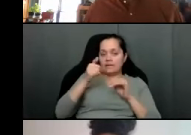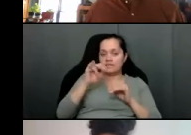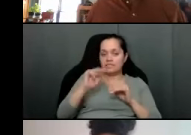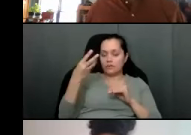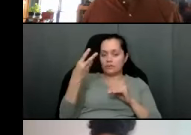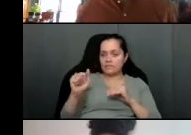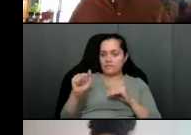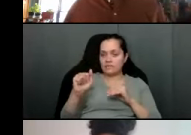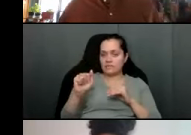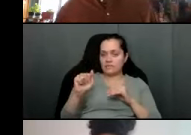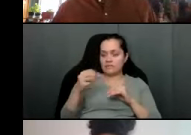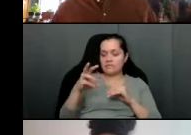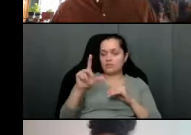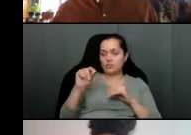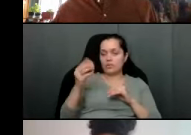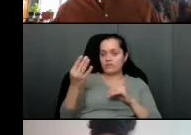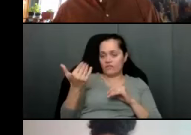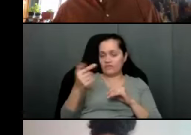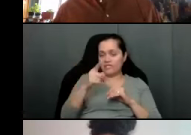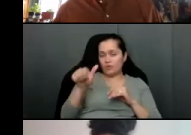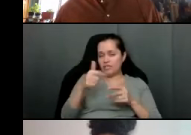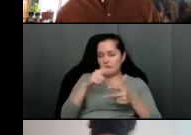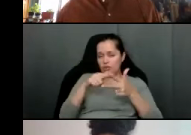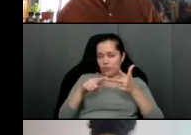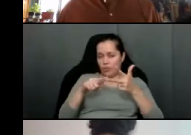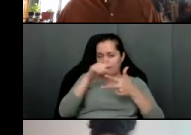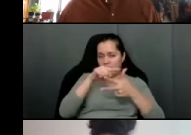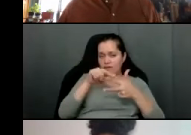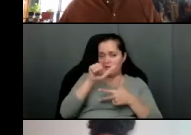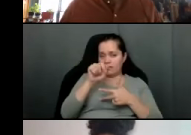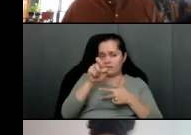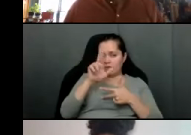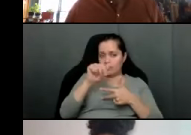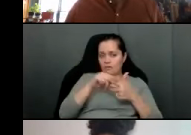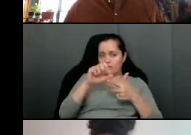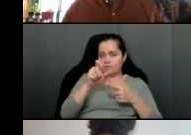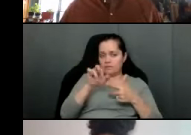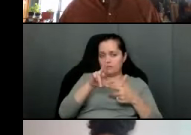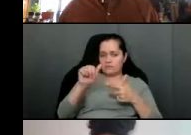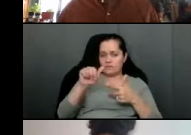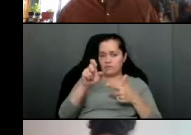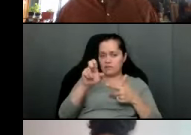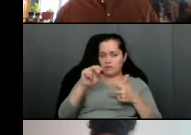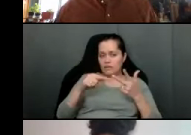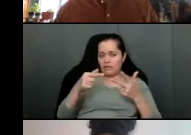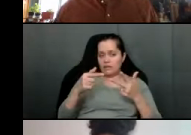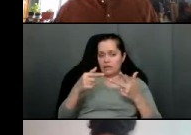January 16, 2015. So primarily these other three countries, Liberia, Sierra Leone, and Guinea.